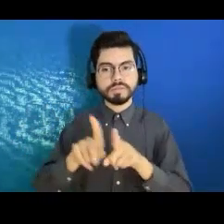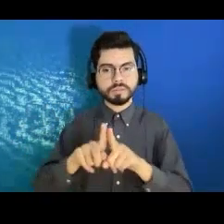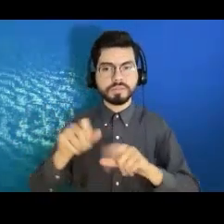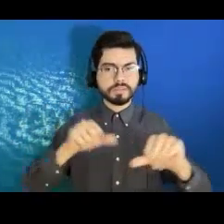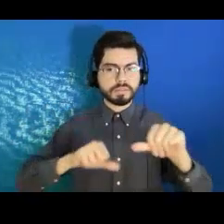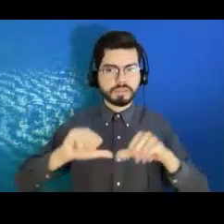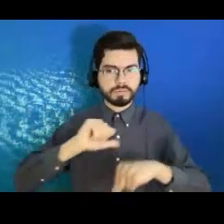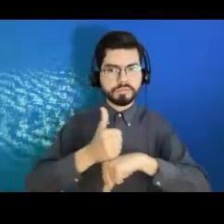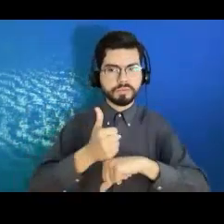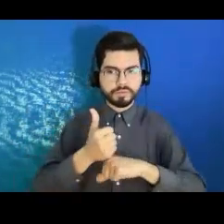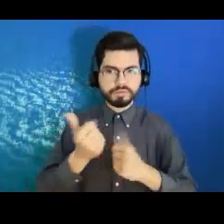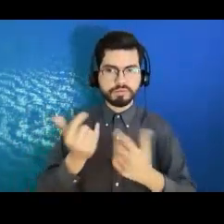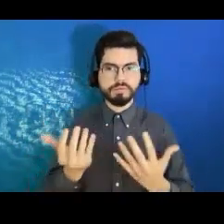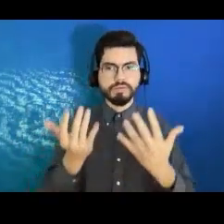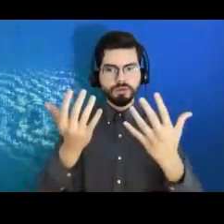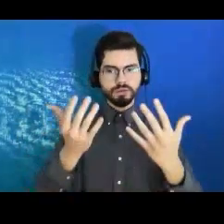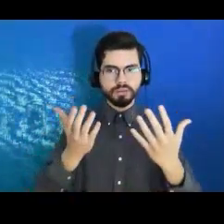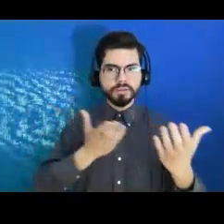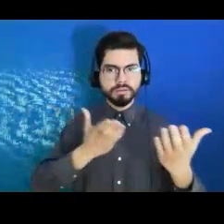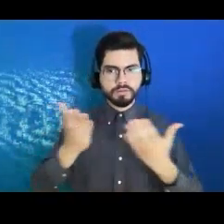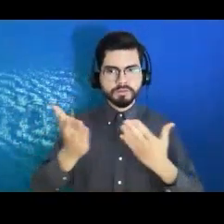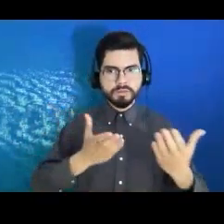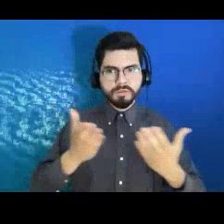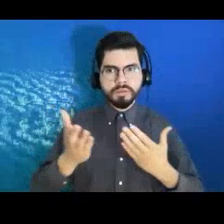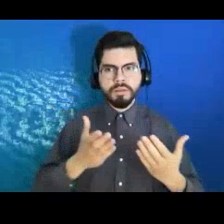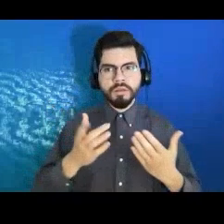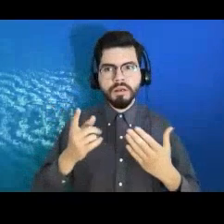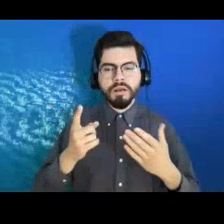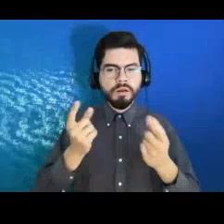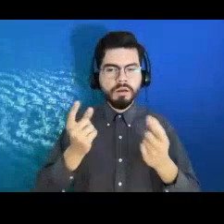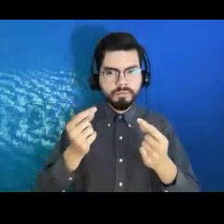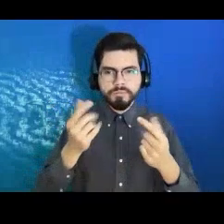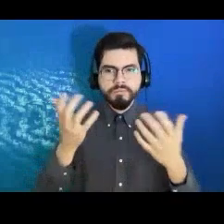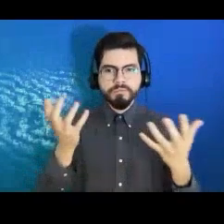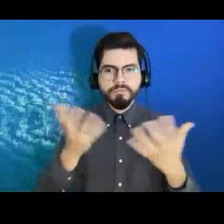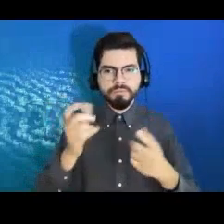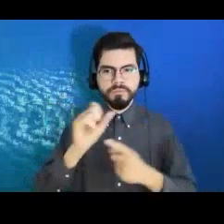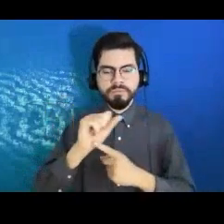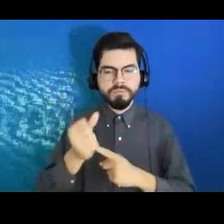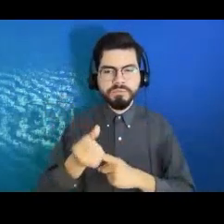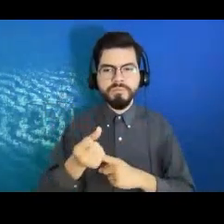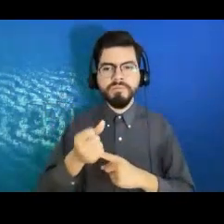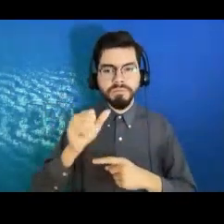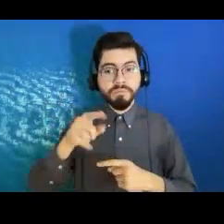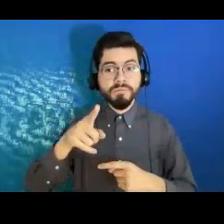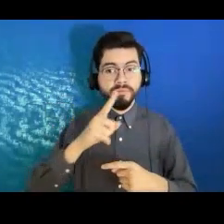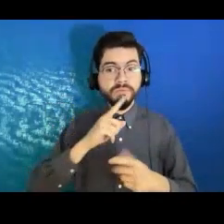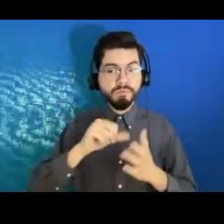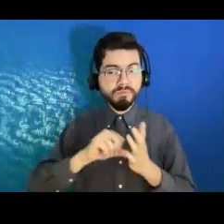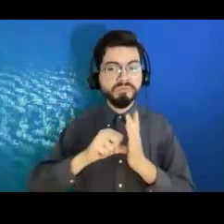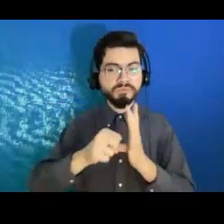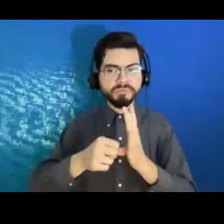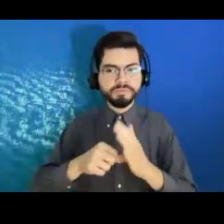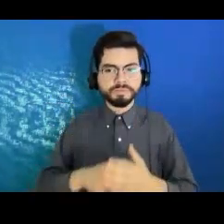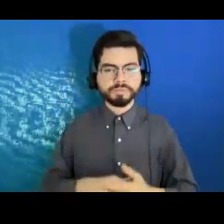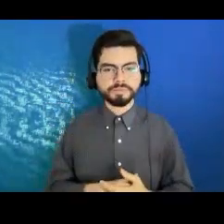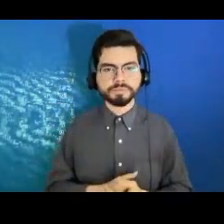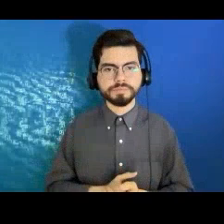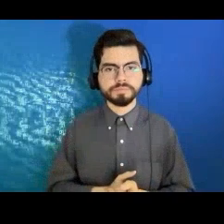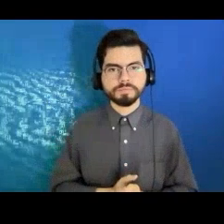service, and what fires are going to do in it and under what conditions, because that's pretty impressive.